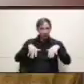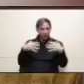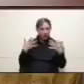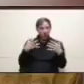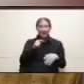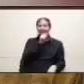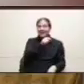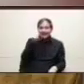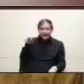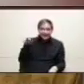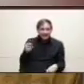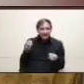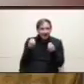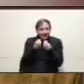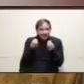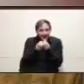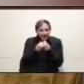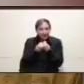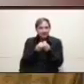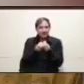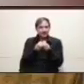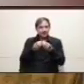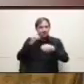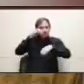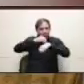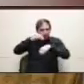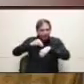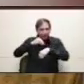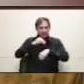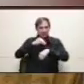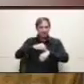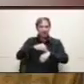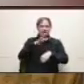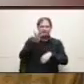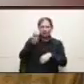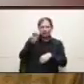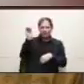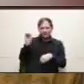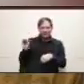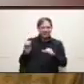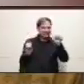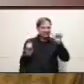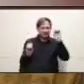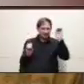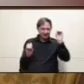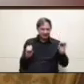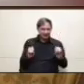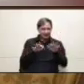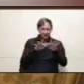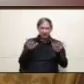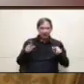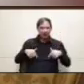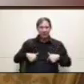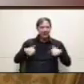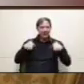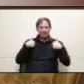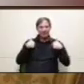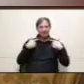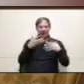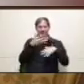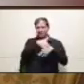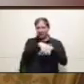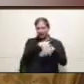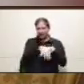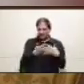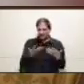tangible service delivery things, the issues on the ground. I mean, the 40% and the 60% people can't eat and can't live outside. So